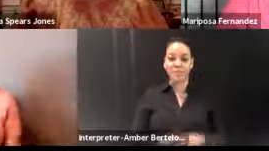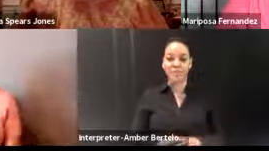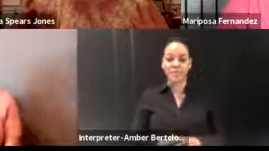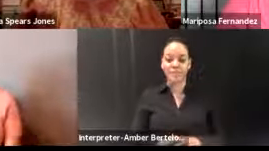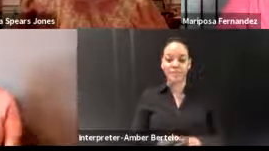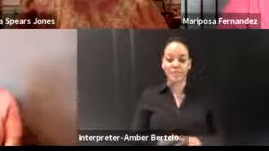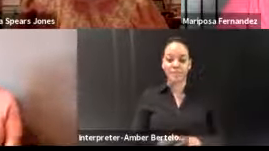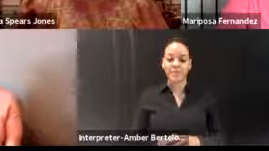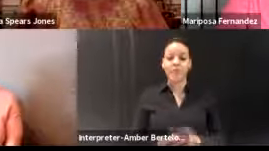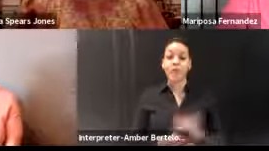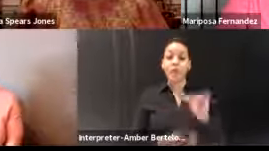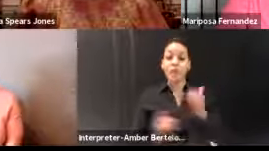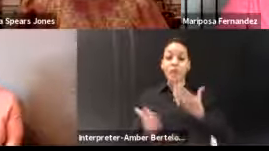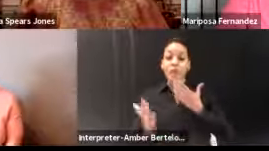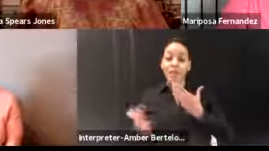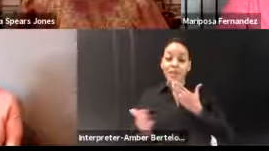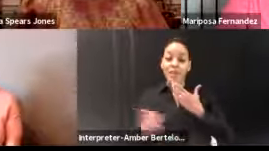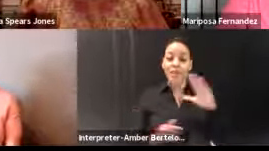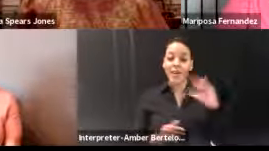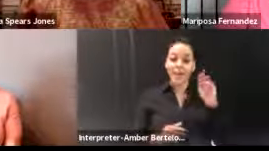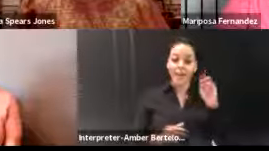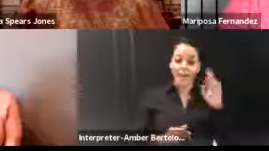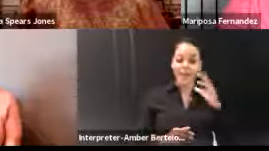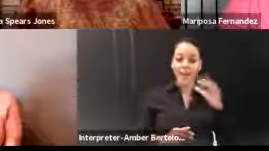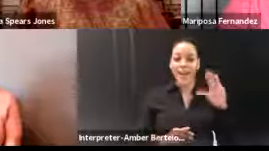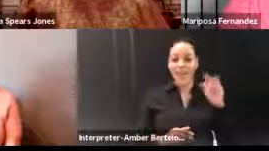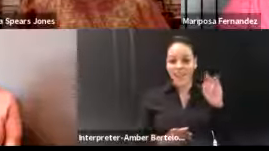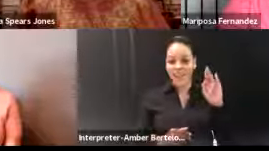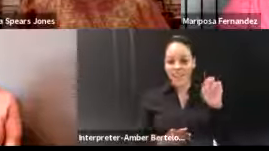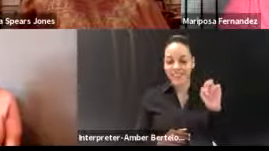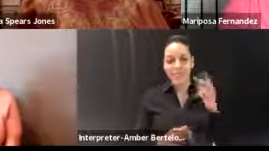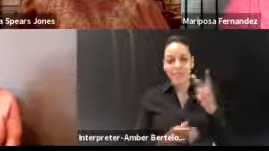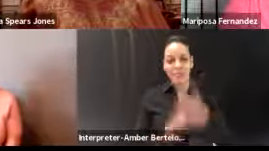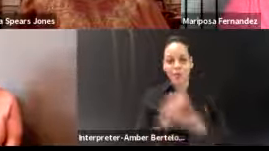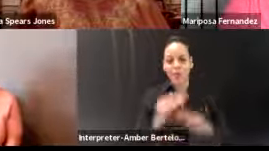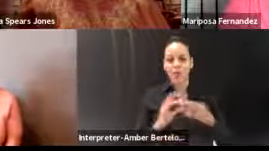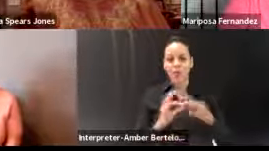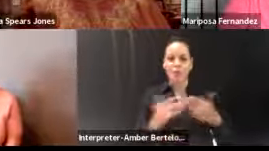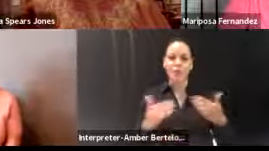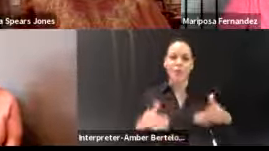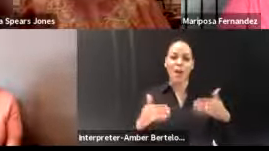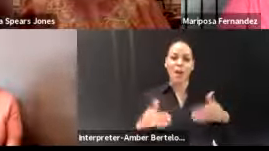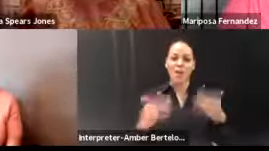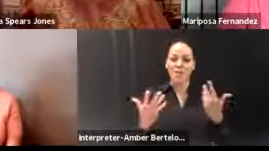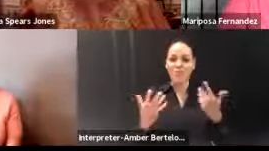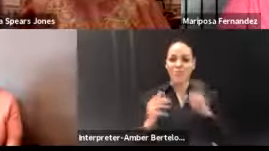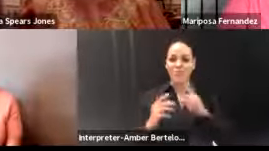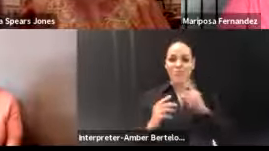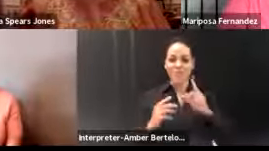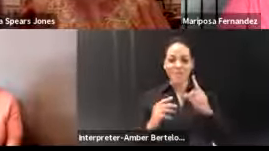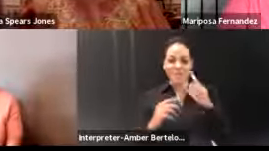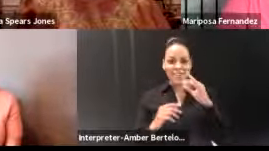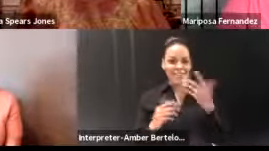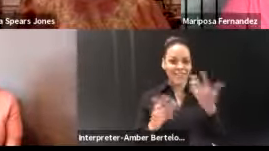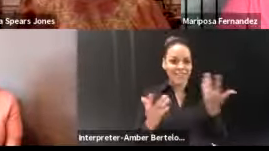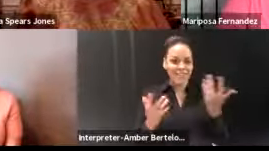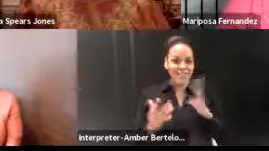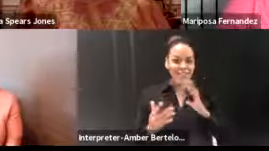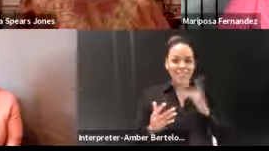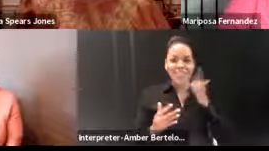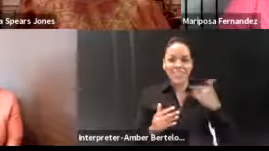1924-2018. And I also want to thank Amber and Candace. You guys have been like making all of us look like we can